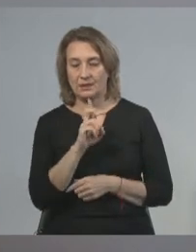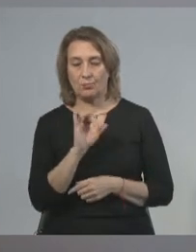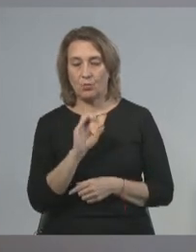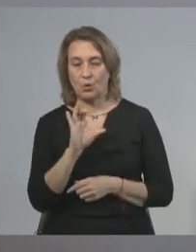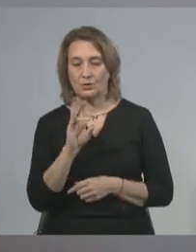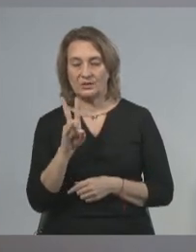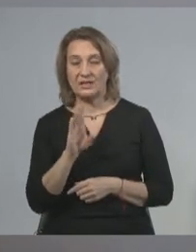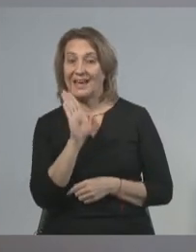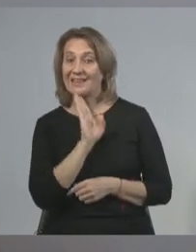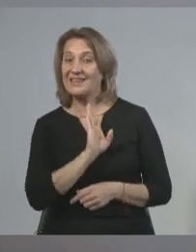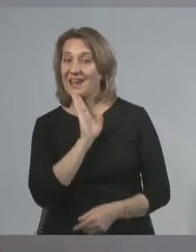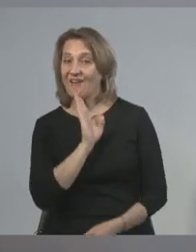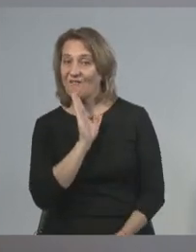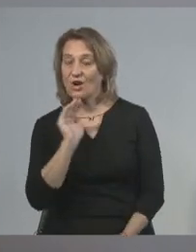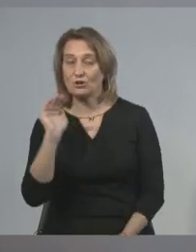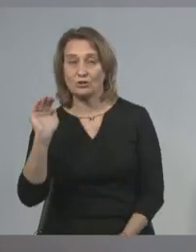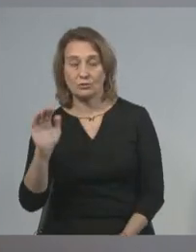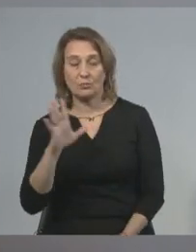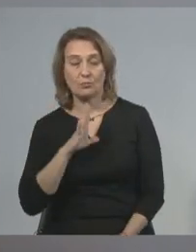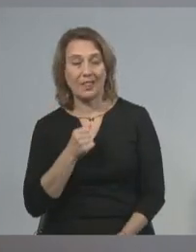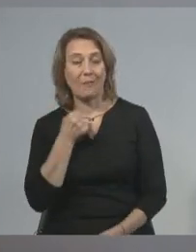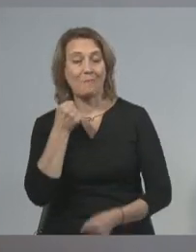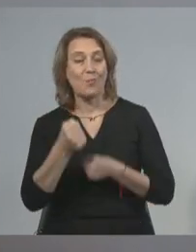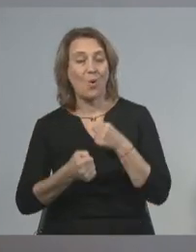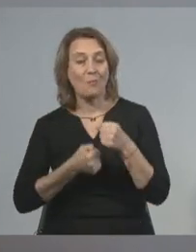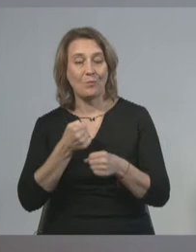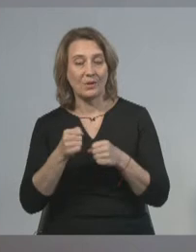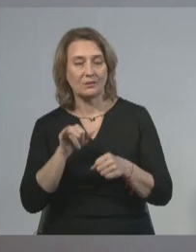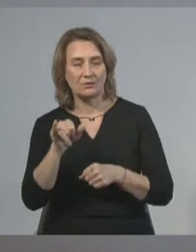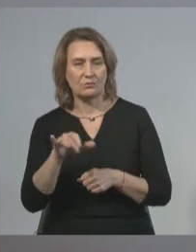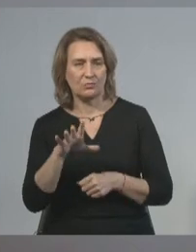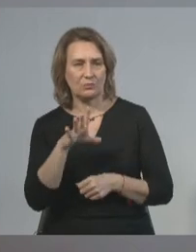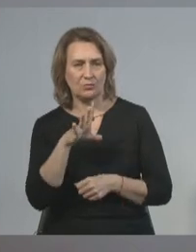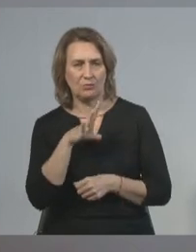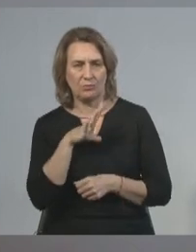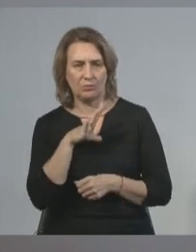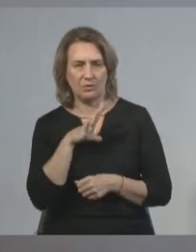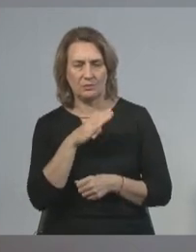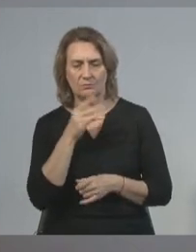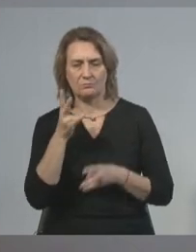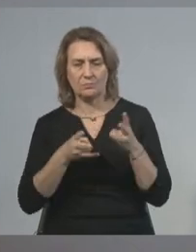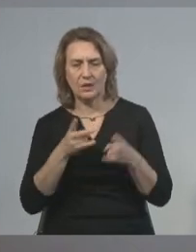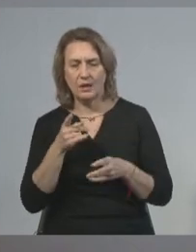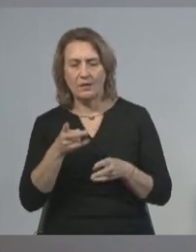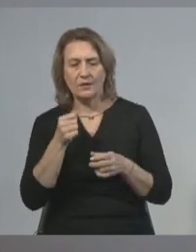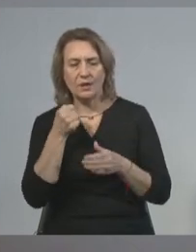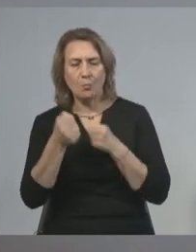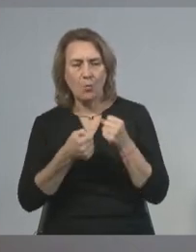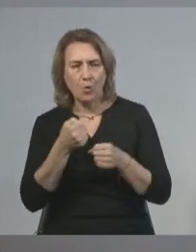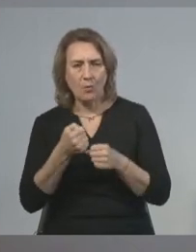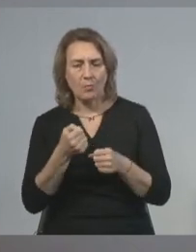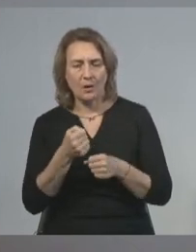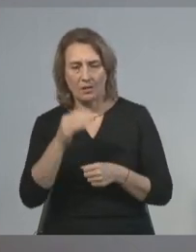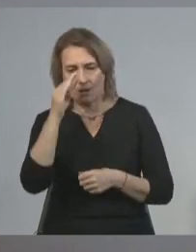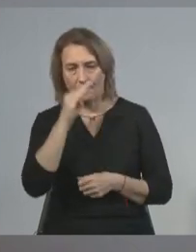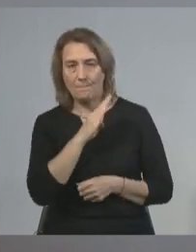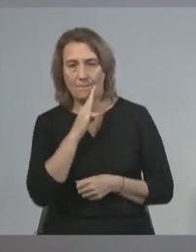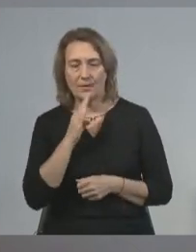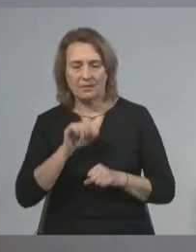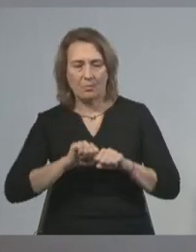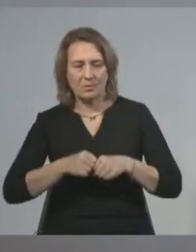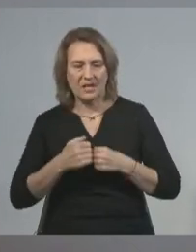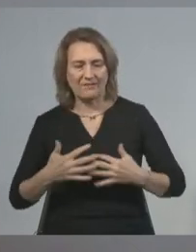severe consequences by her parents she had a few broken ribs they shaved her